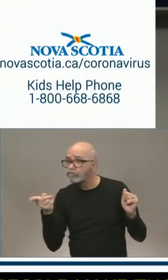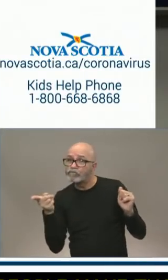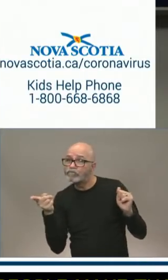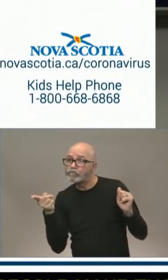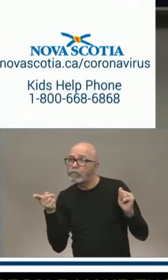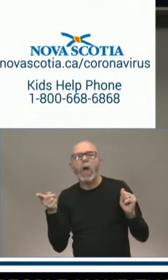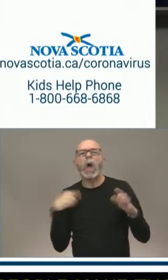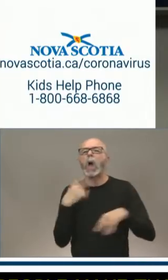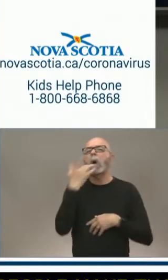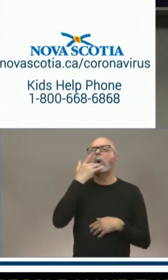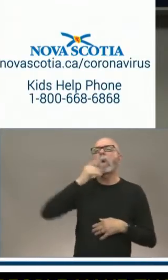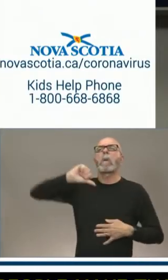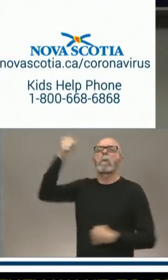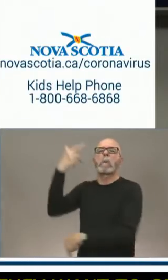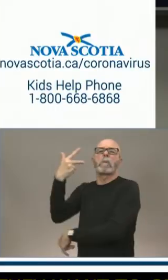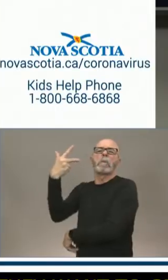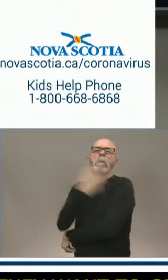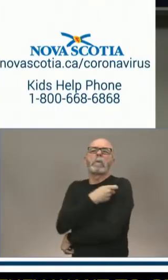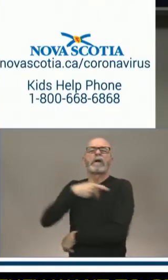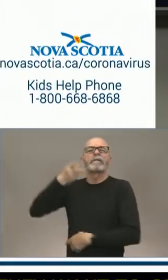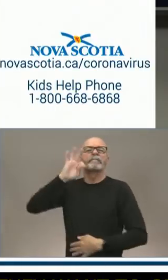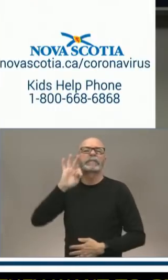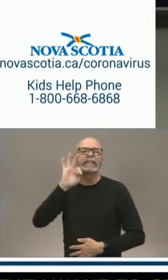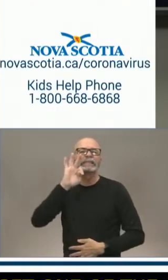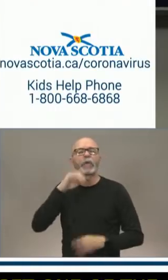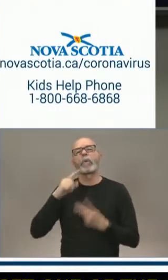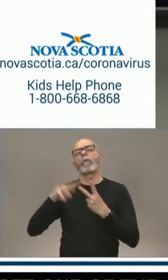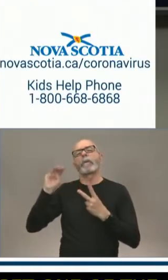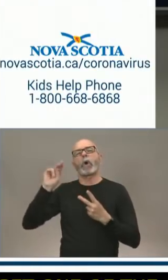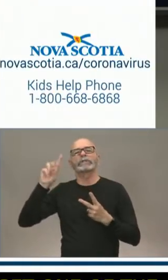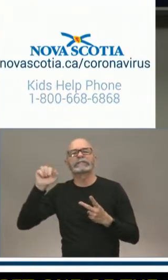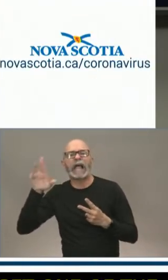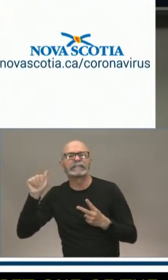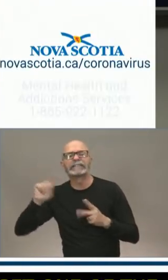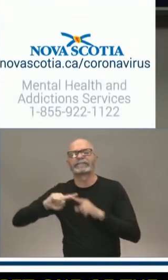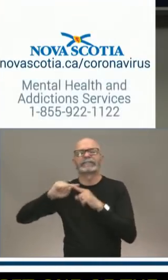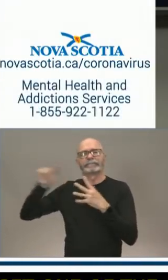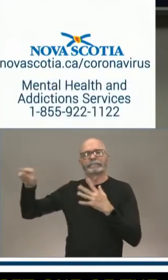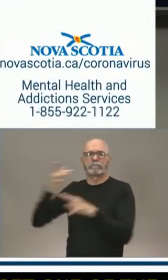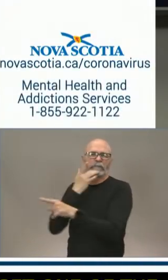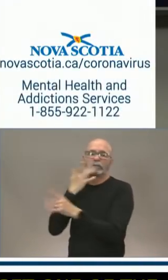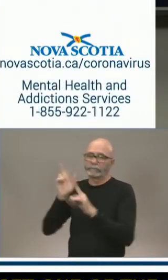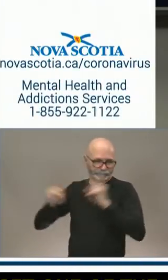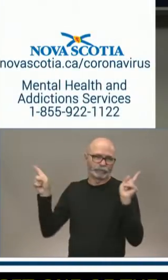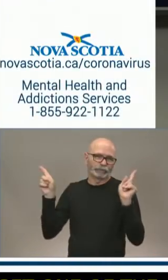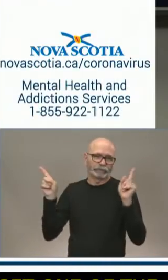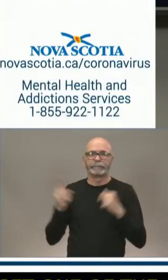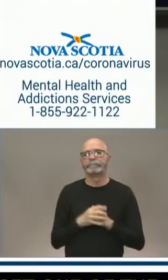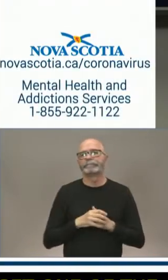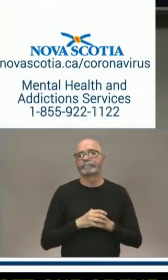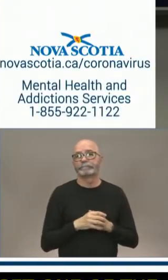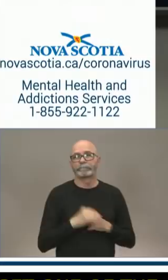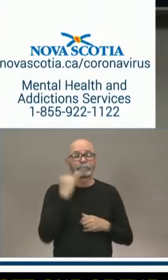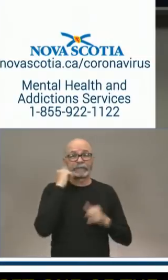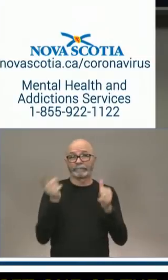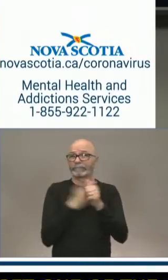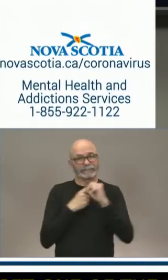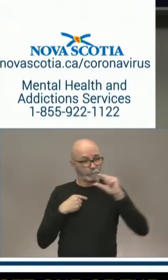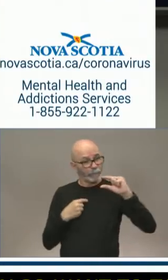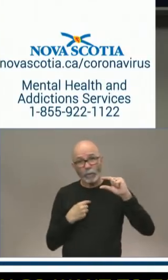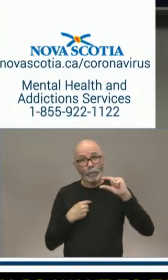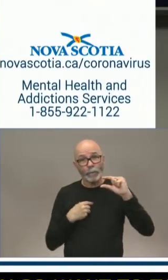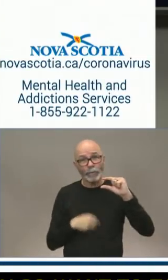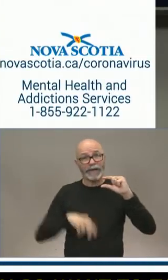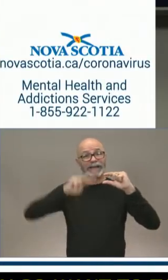also want to talk about the change to the interval between the first and second doses of vaccine. The Premier used my words, and I'll say it